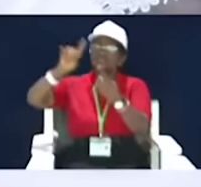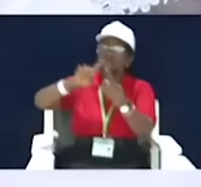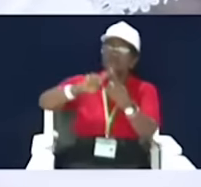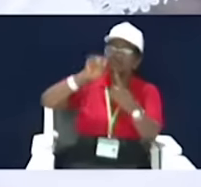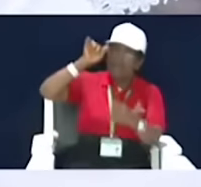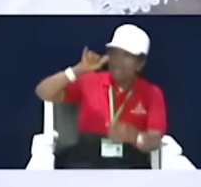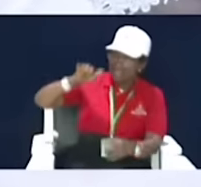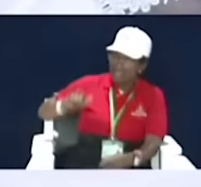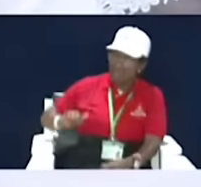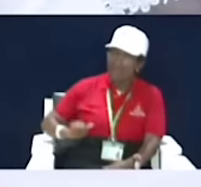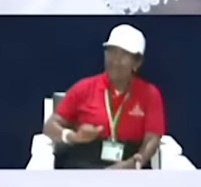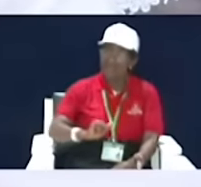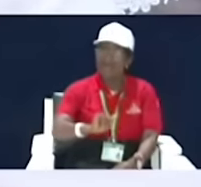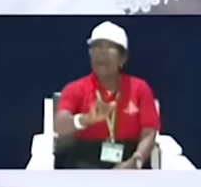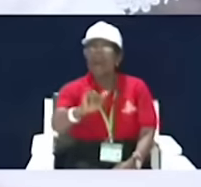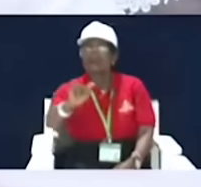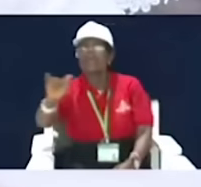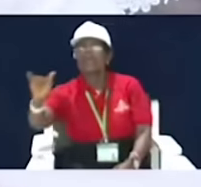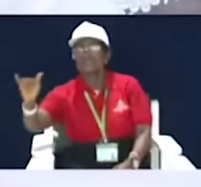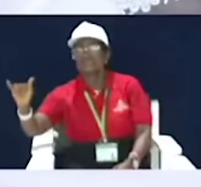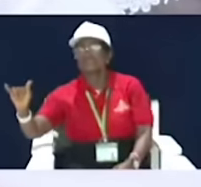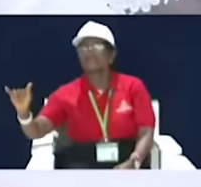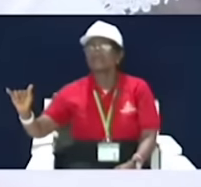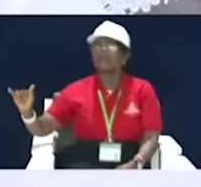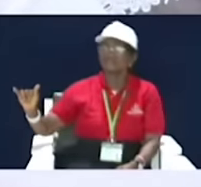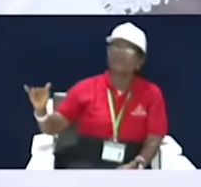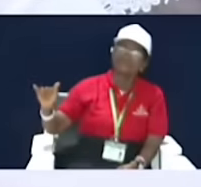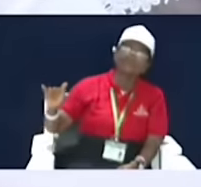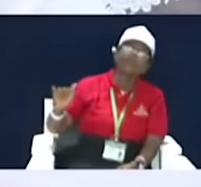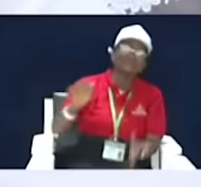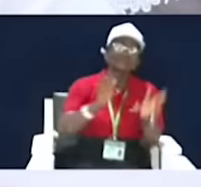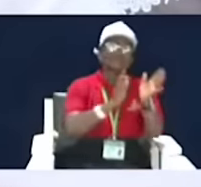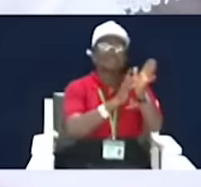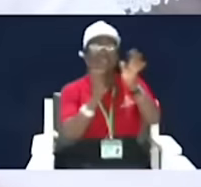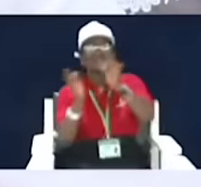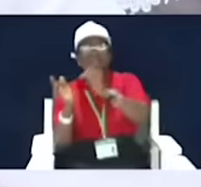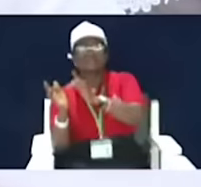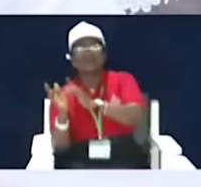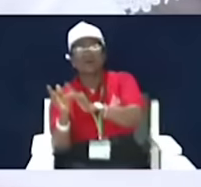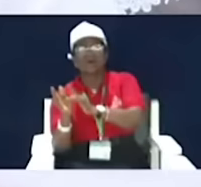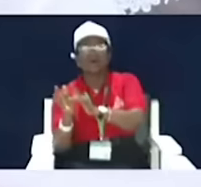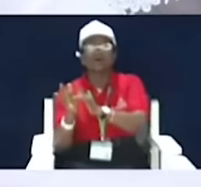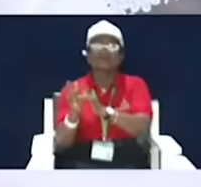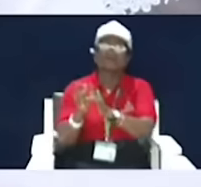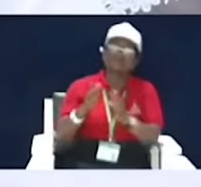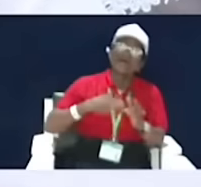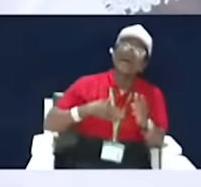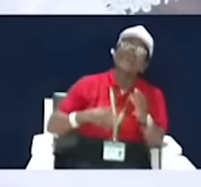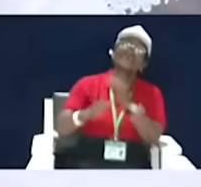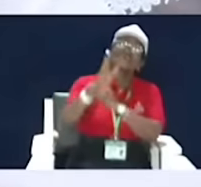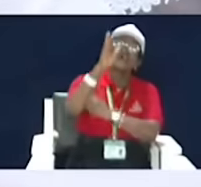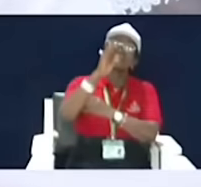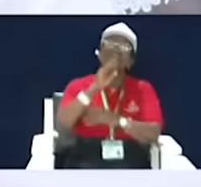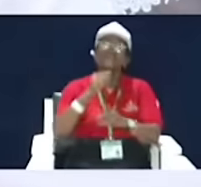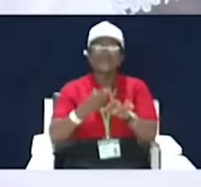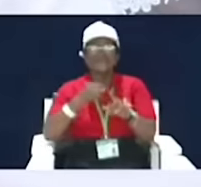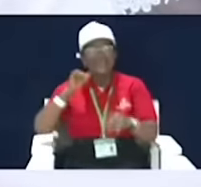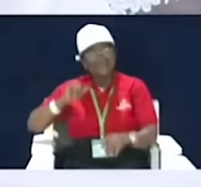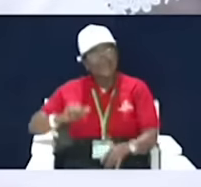everlasting to everlasting. Jesus, my Lord, from everlasting.